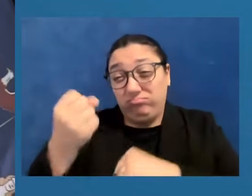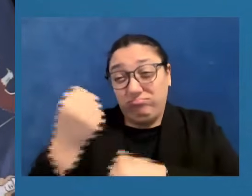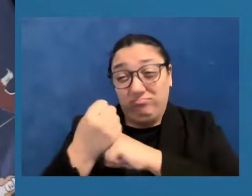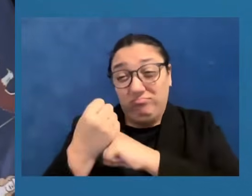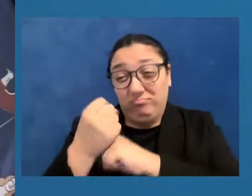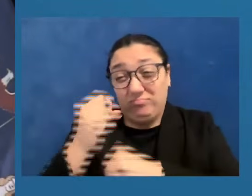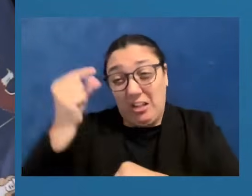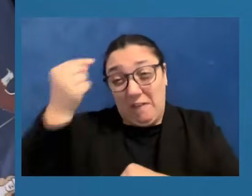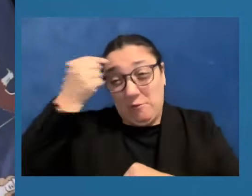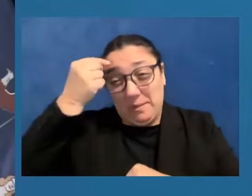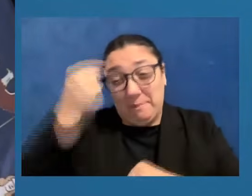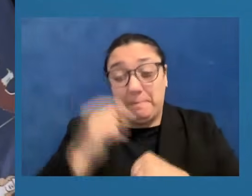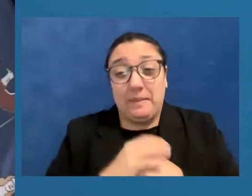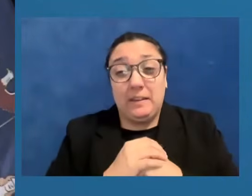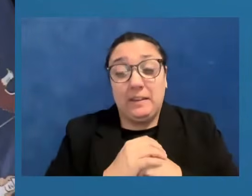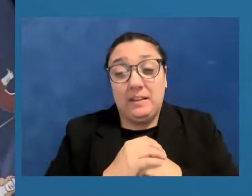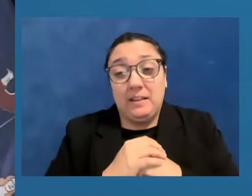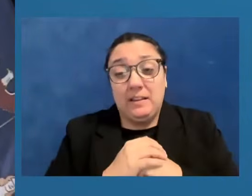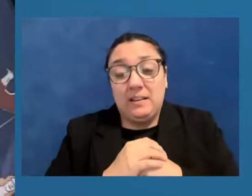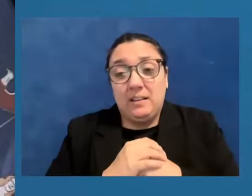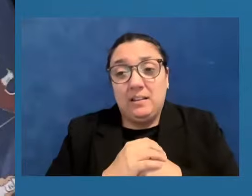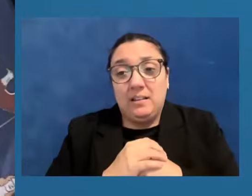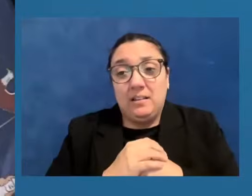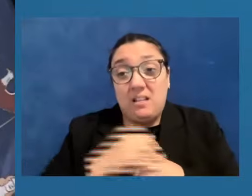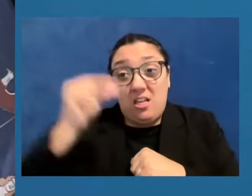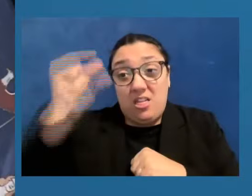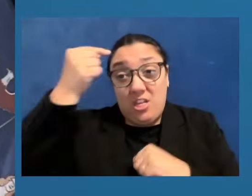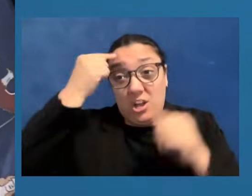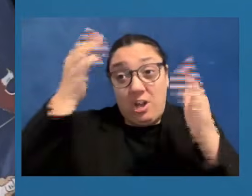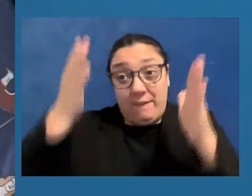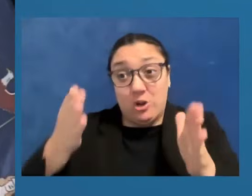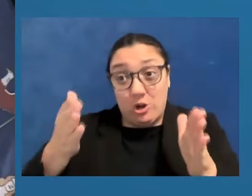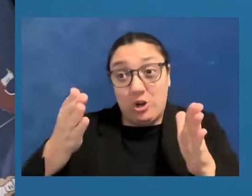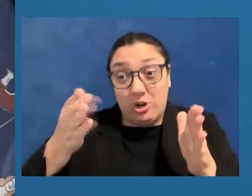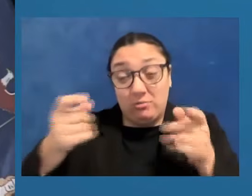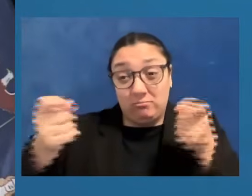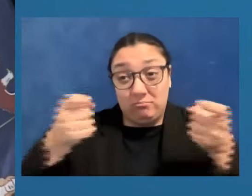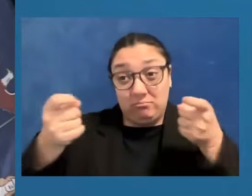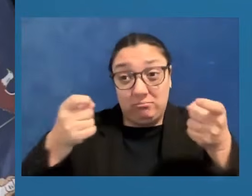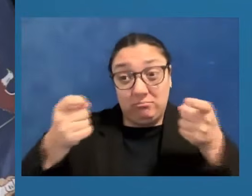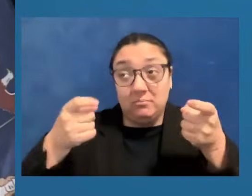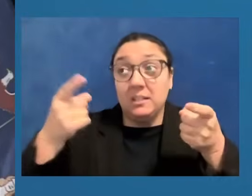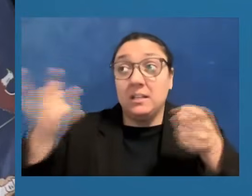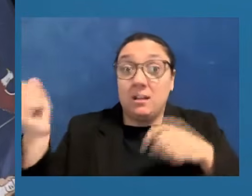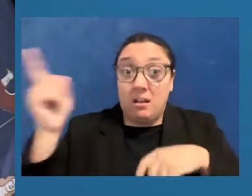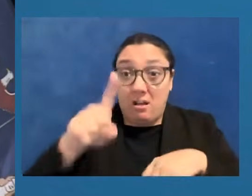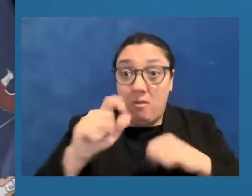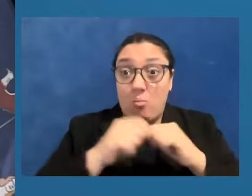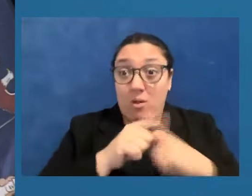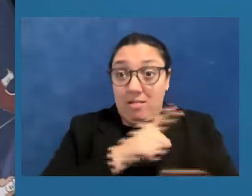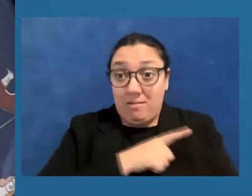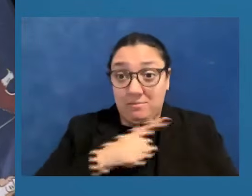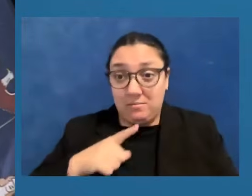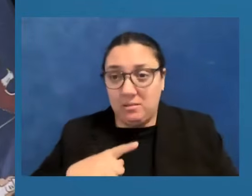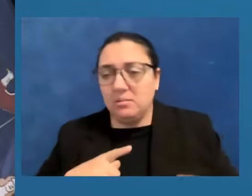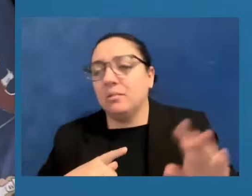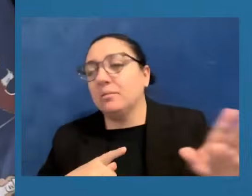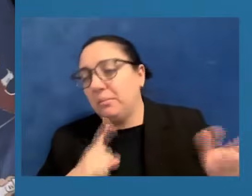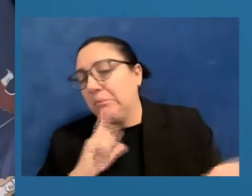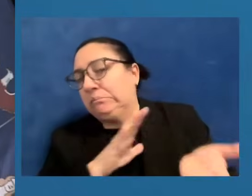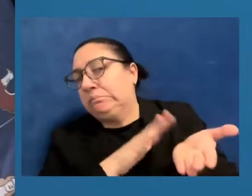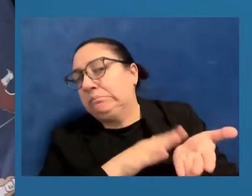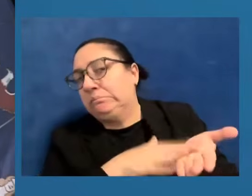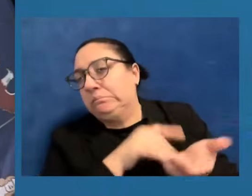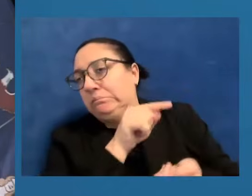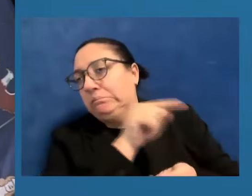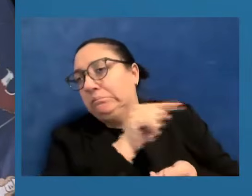see a governor who will come with the legislature, and let me shout out my legislators, because